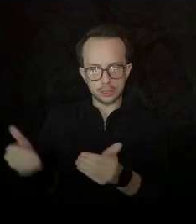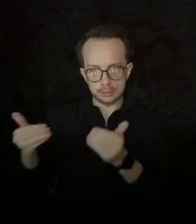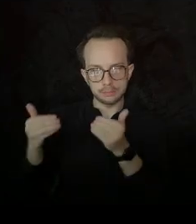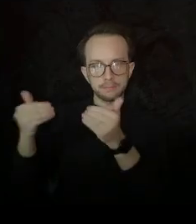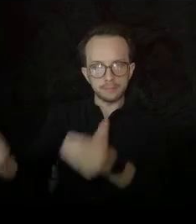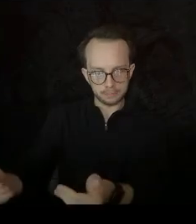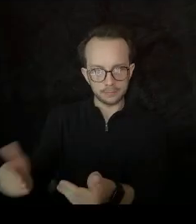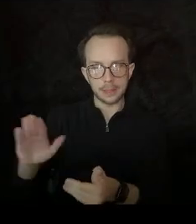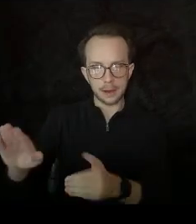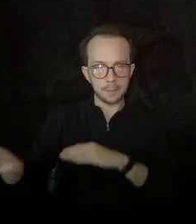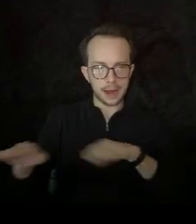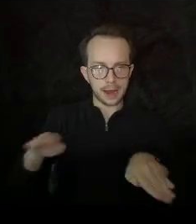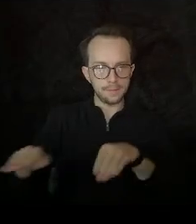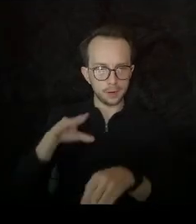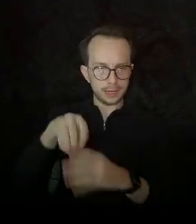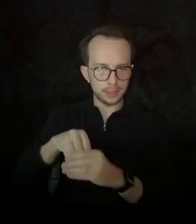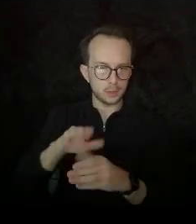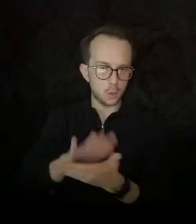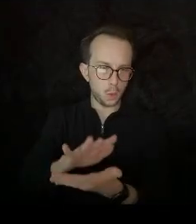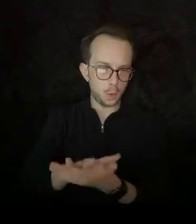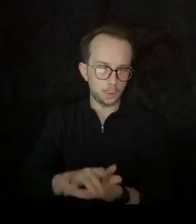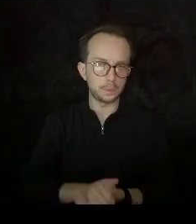school.